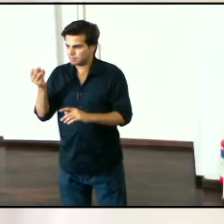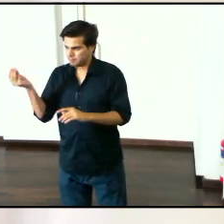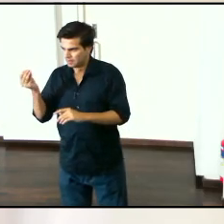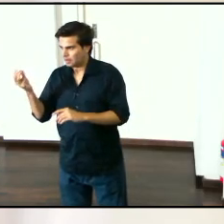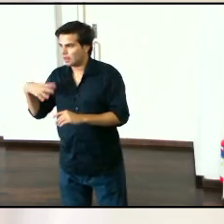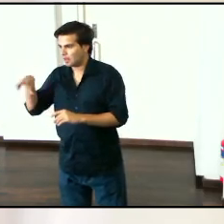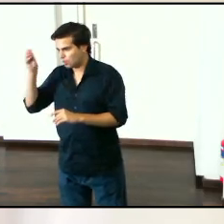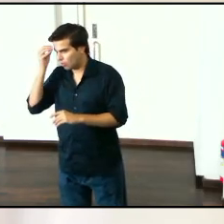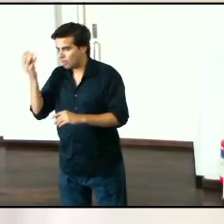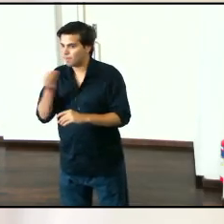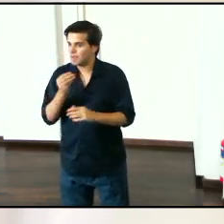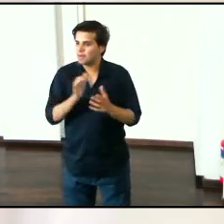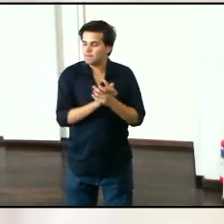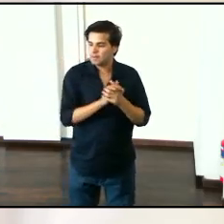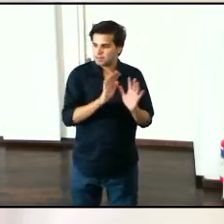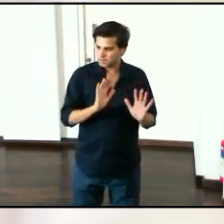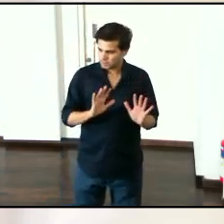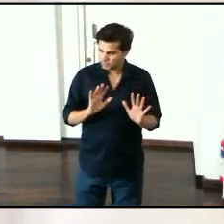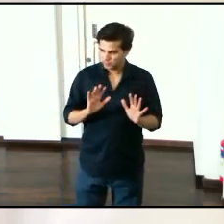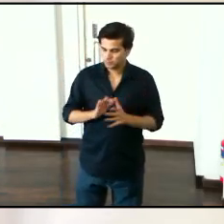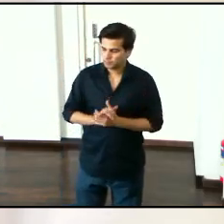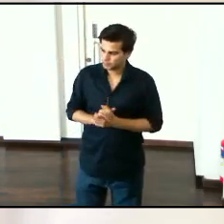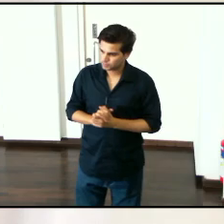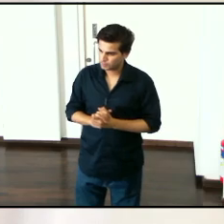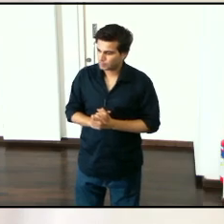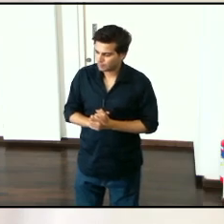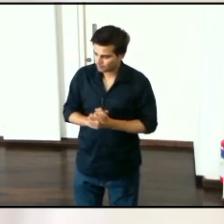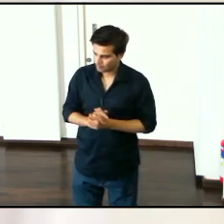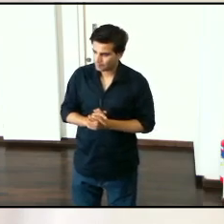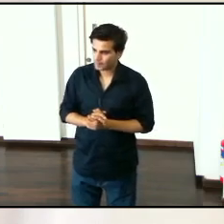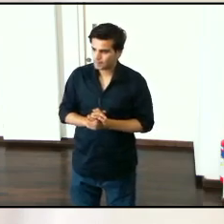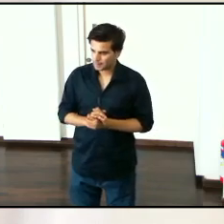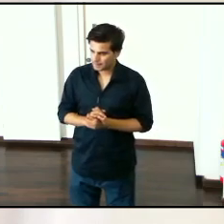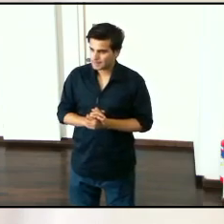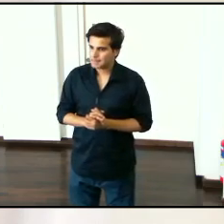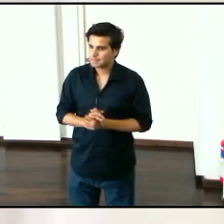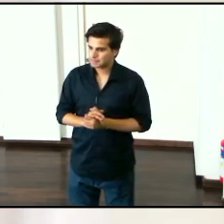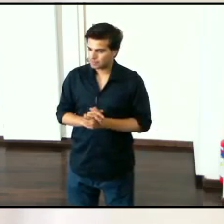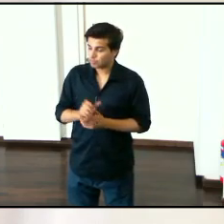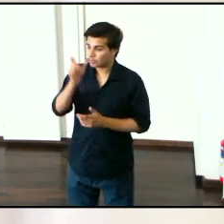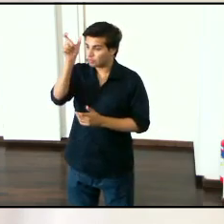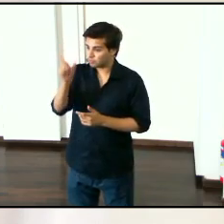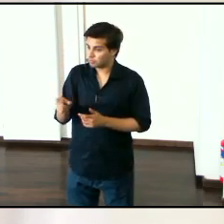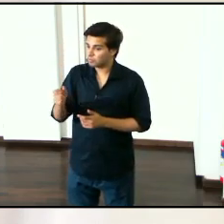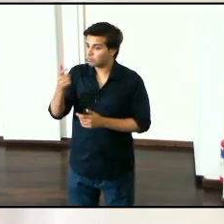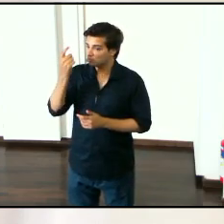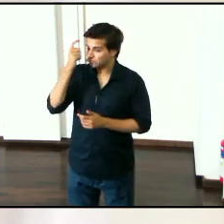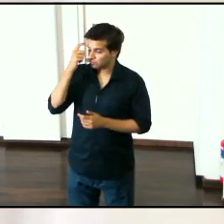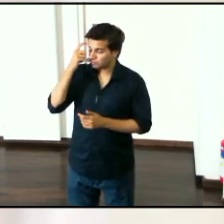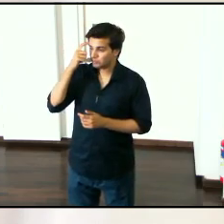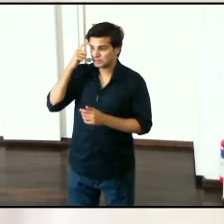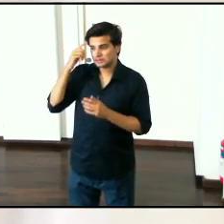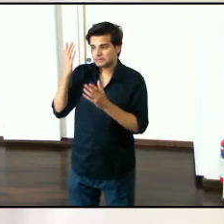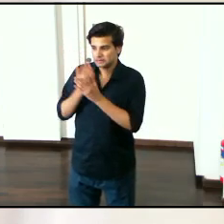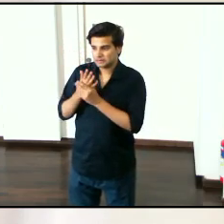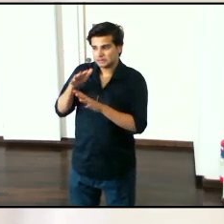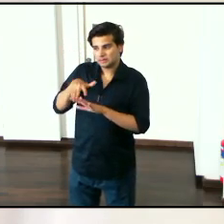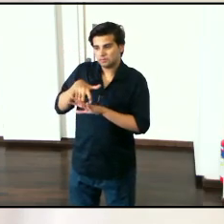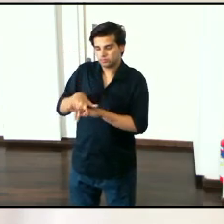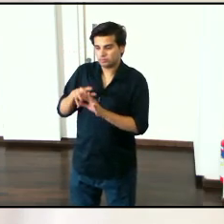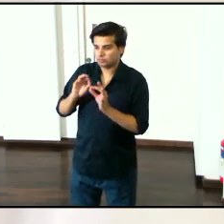whom are friends. So, I think this is something that one also does need to bear in mind, which is